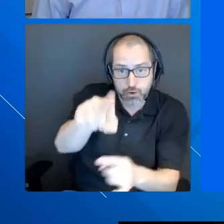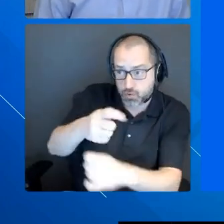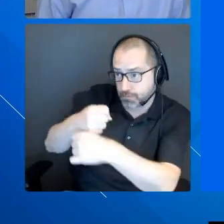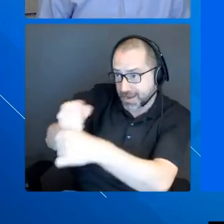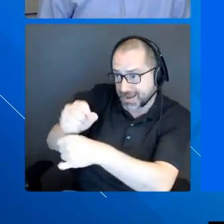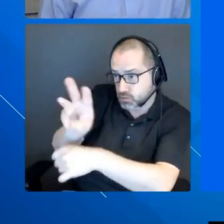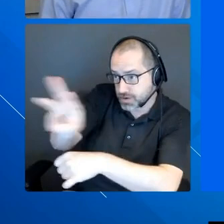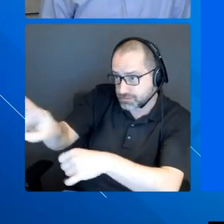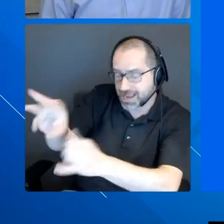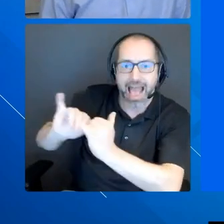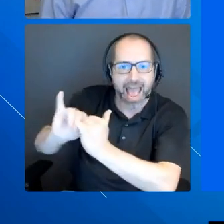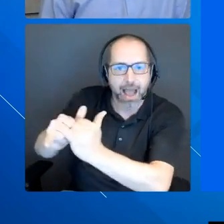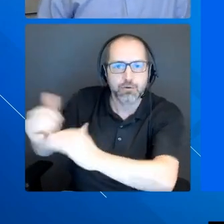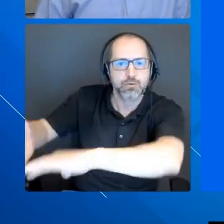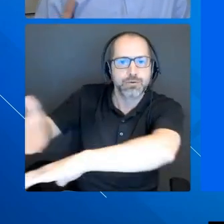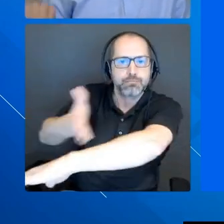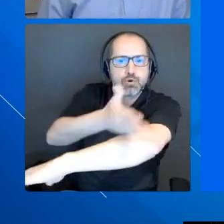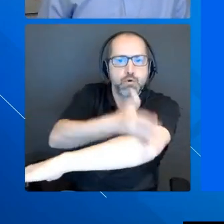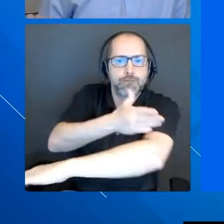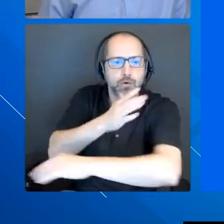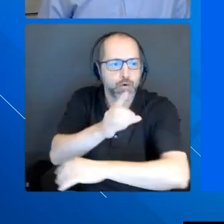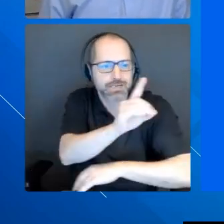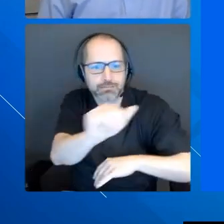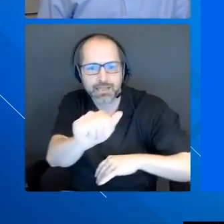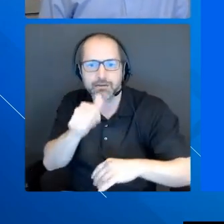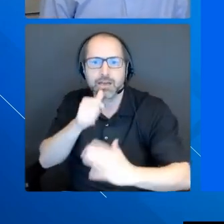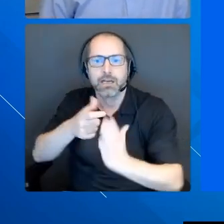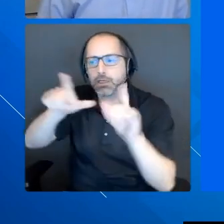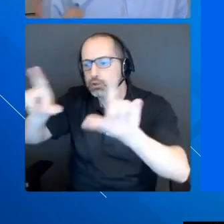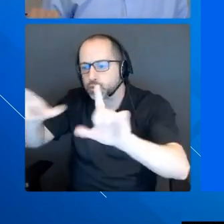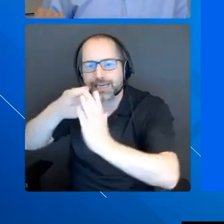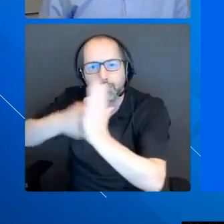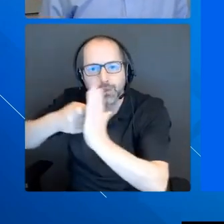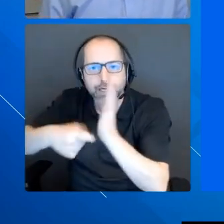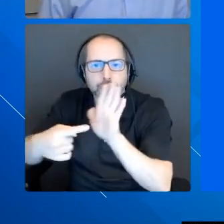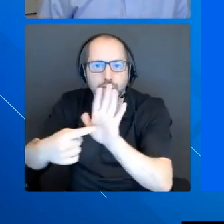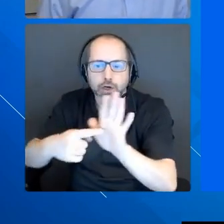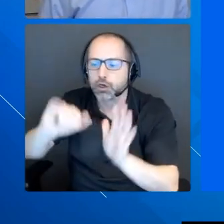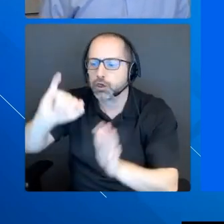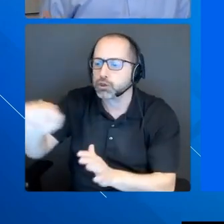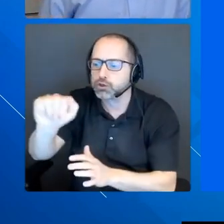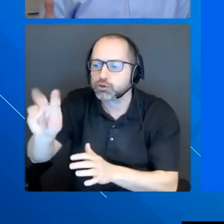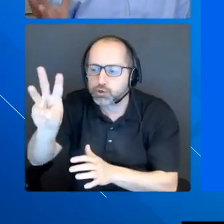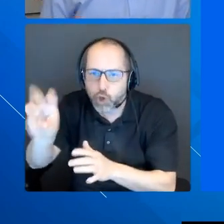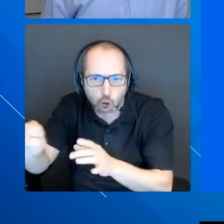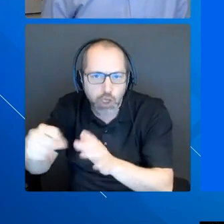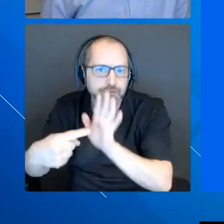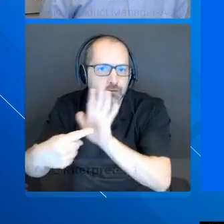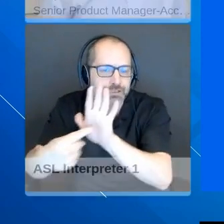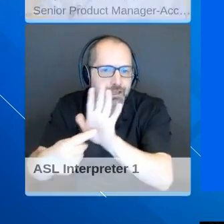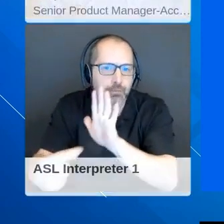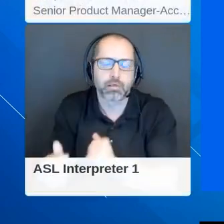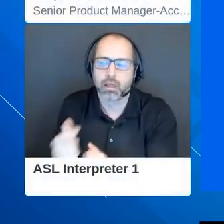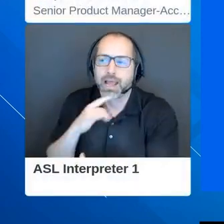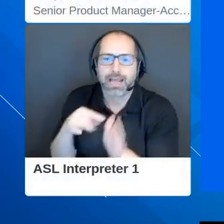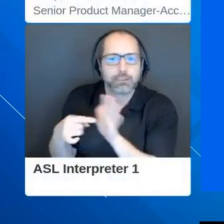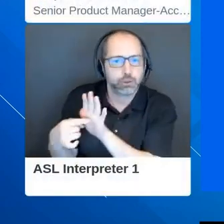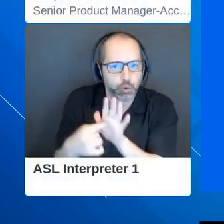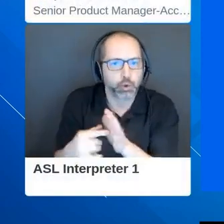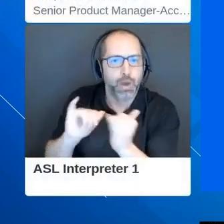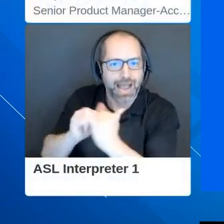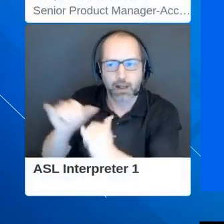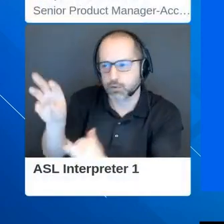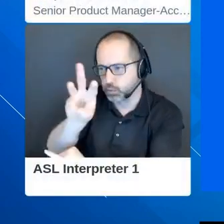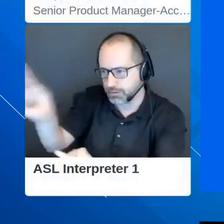for your attendees. We're going to give some screen reader demos. So we're actually going to turn on, like I mentioned, JAWS. We're going to turn on some screen readers and actually show you the